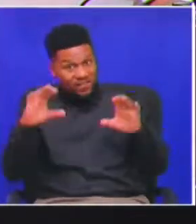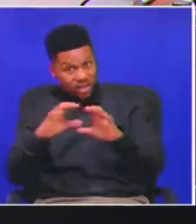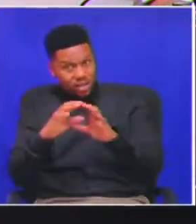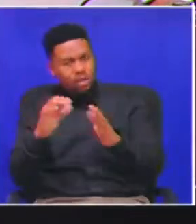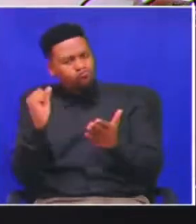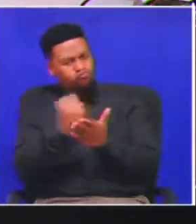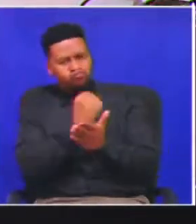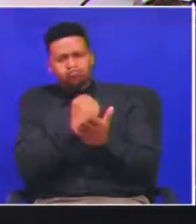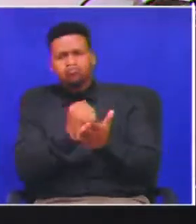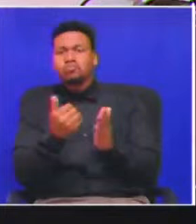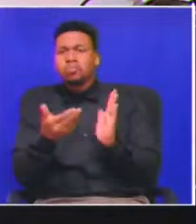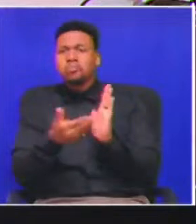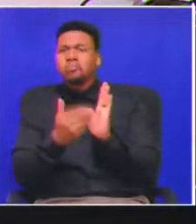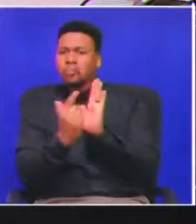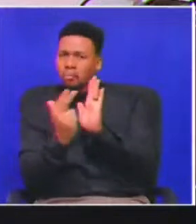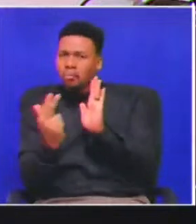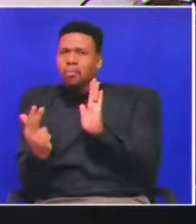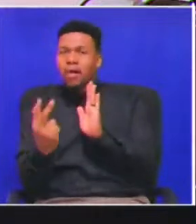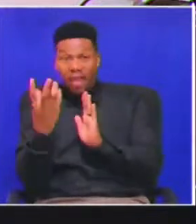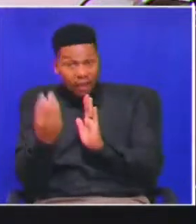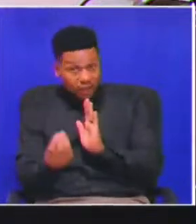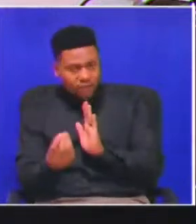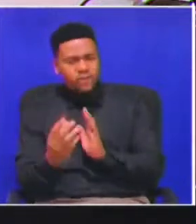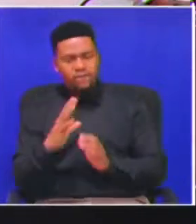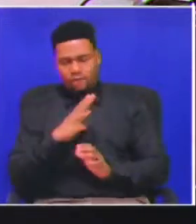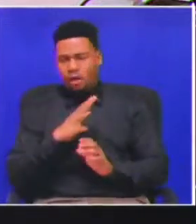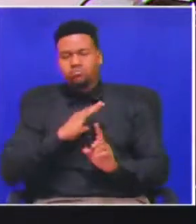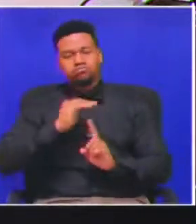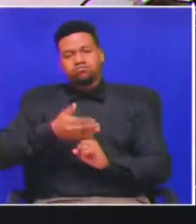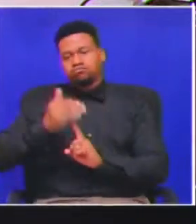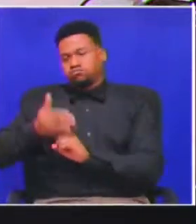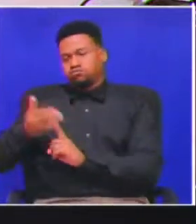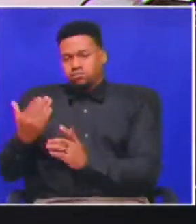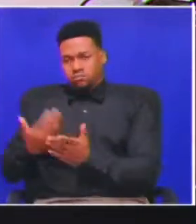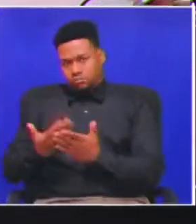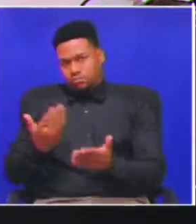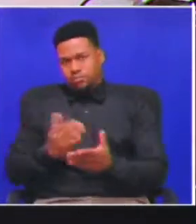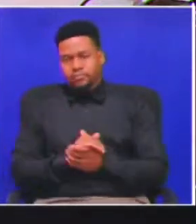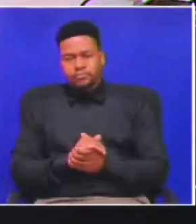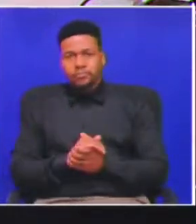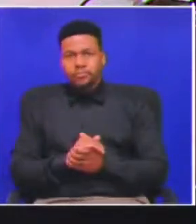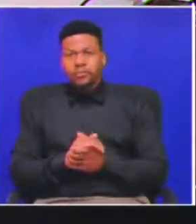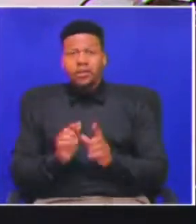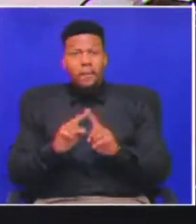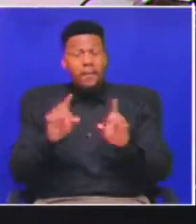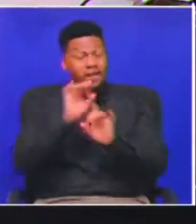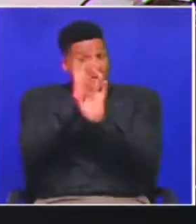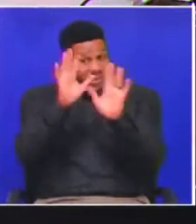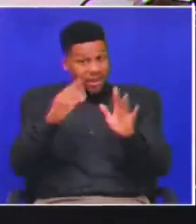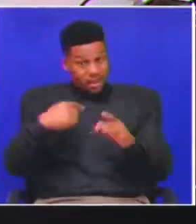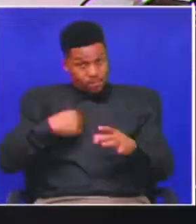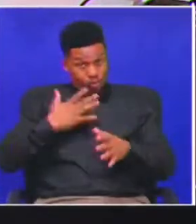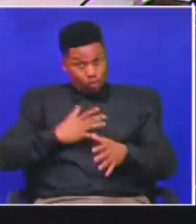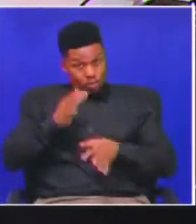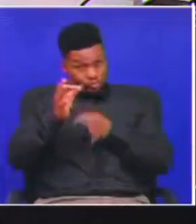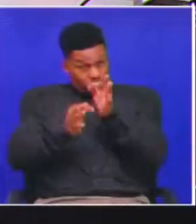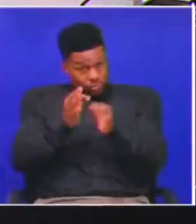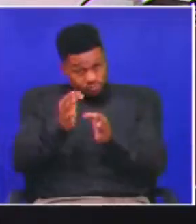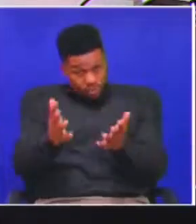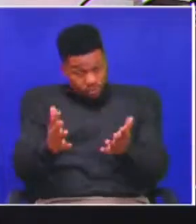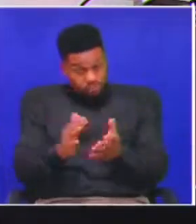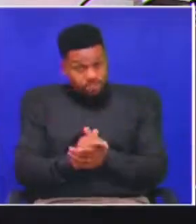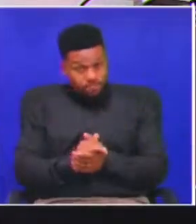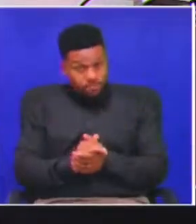But we must now state it very clearly. I want to state it very clearly that